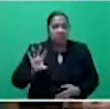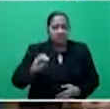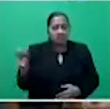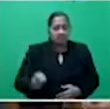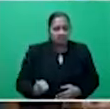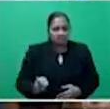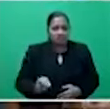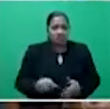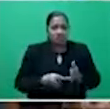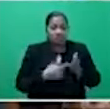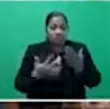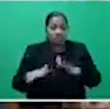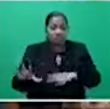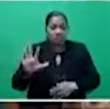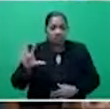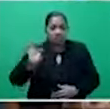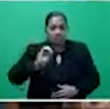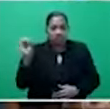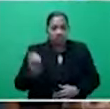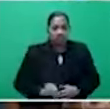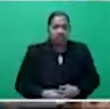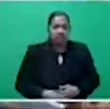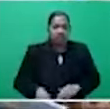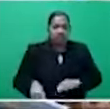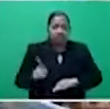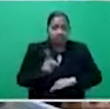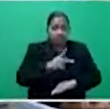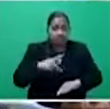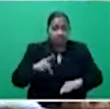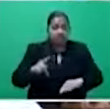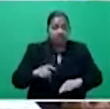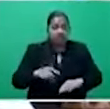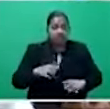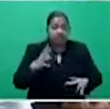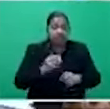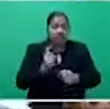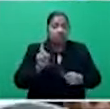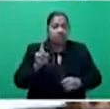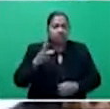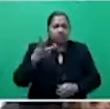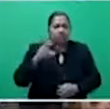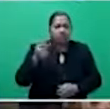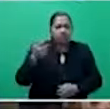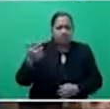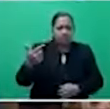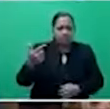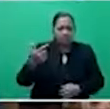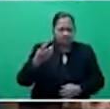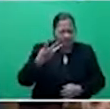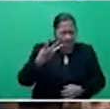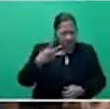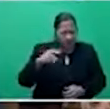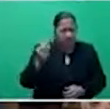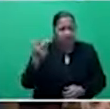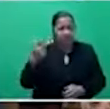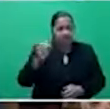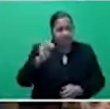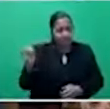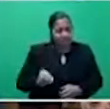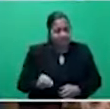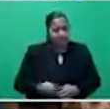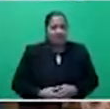and Tonga is 5%. Pacific average is 38%. Mr. Speaker, sir, I have to